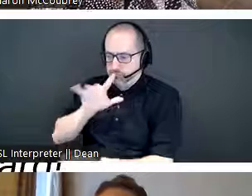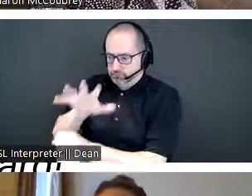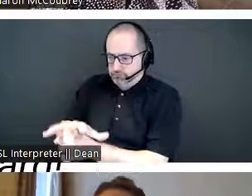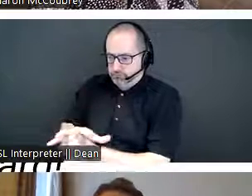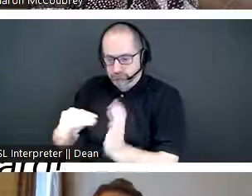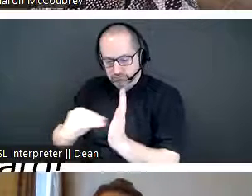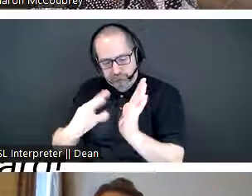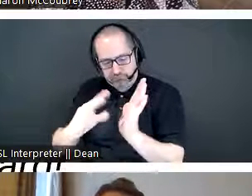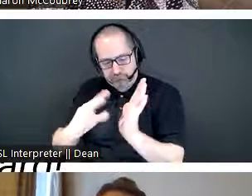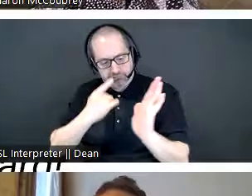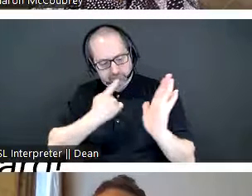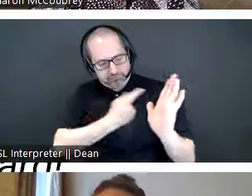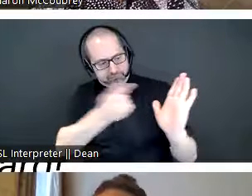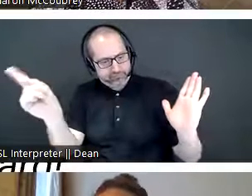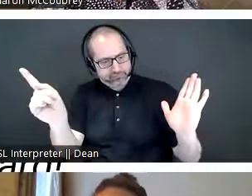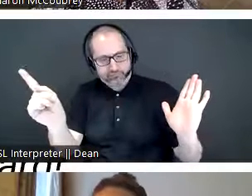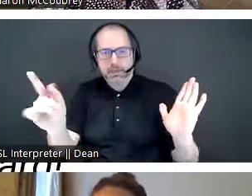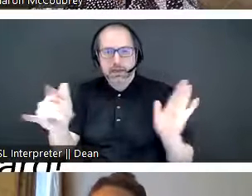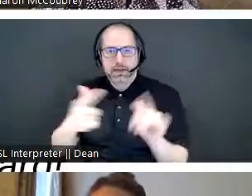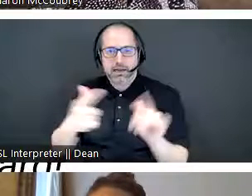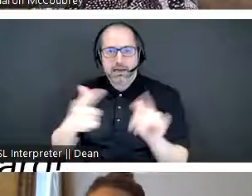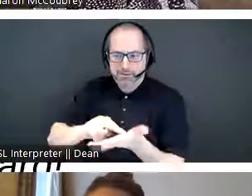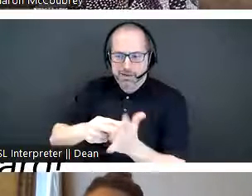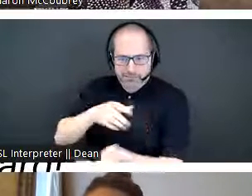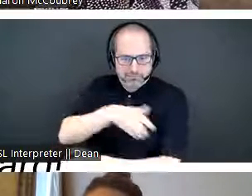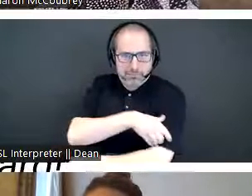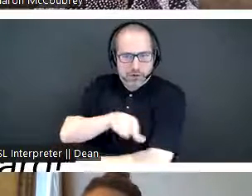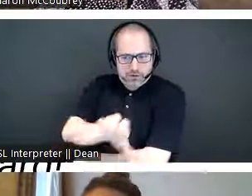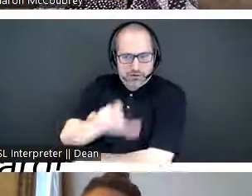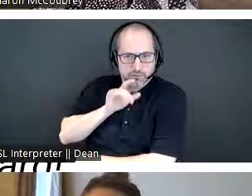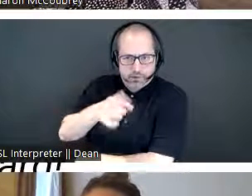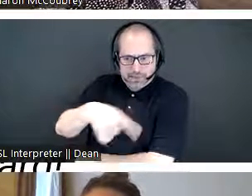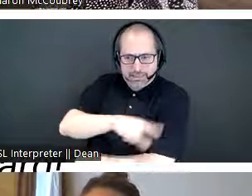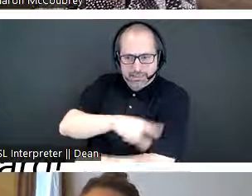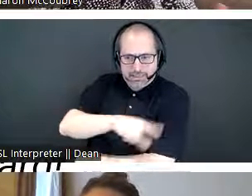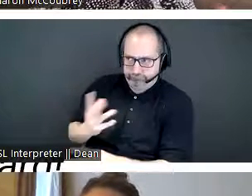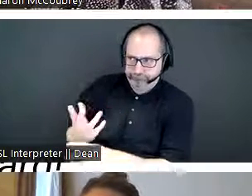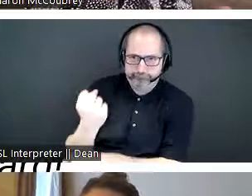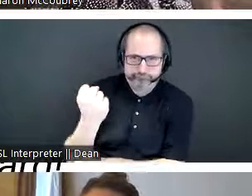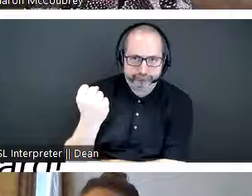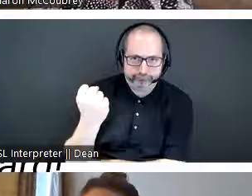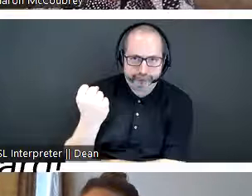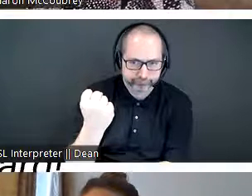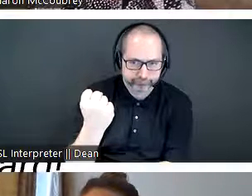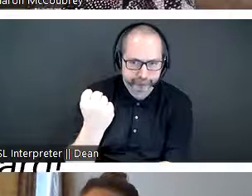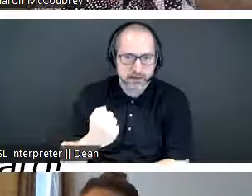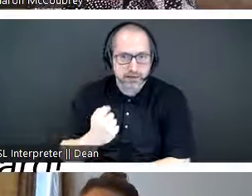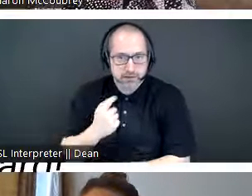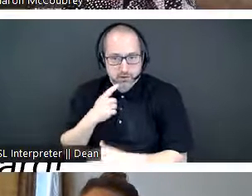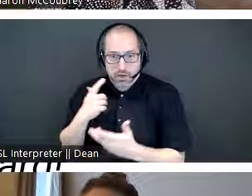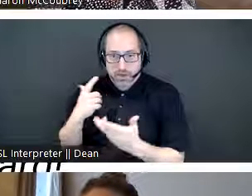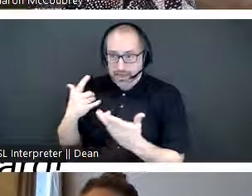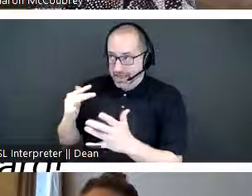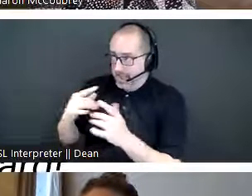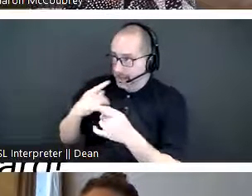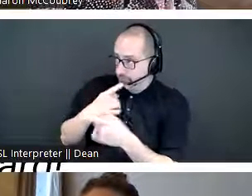the effort of all of us that are working in this area. So to kind of reach, to either bounce off an existing proclamation or